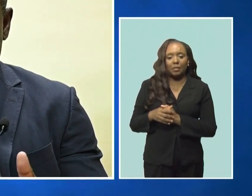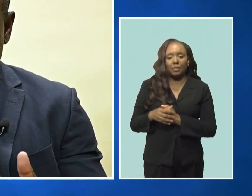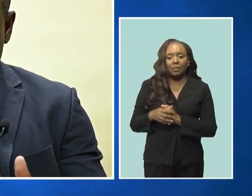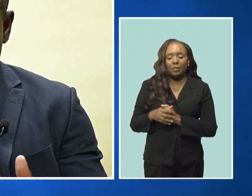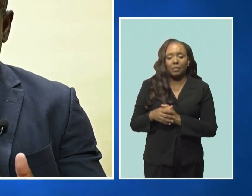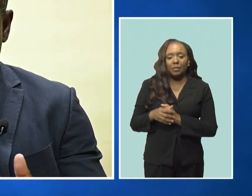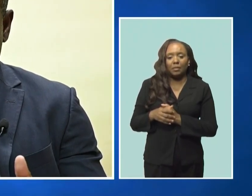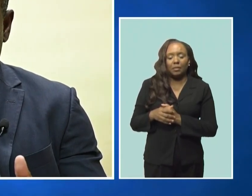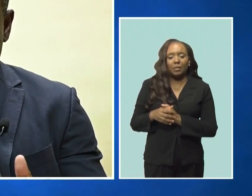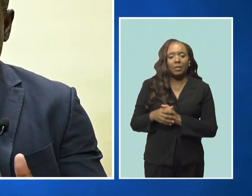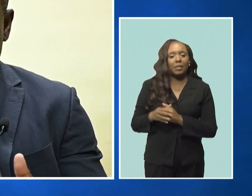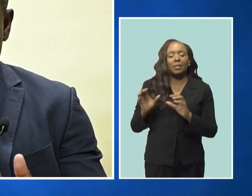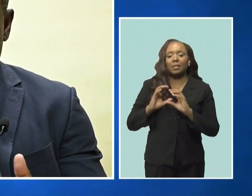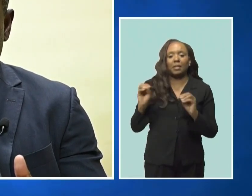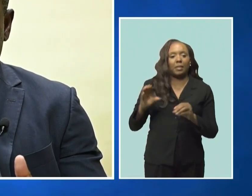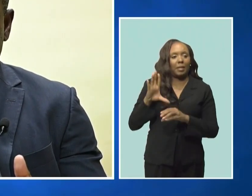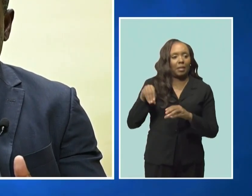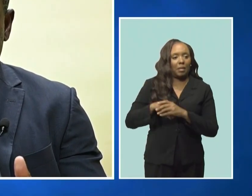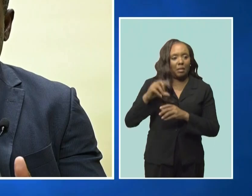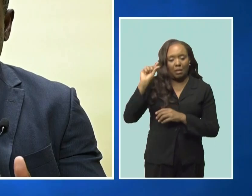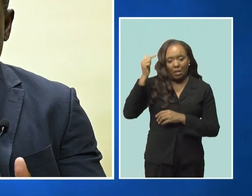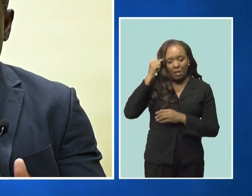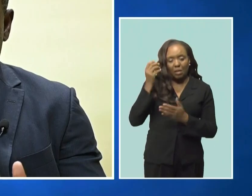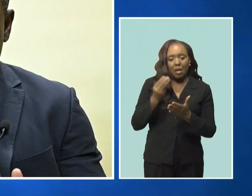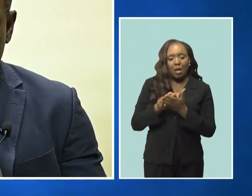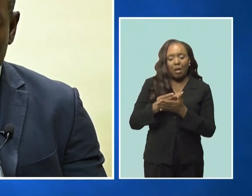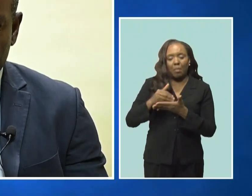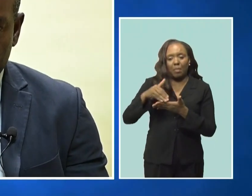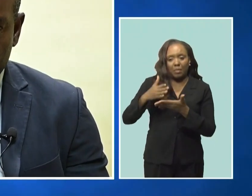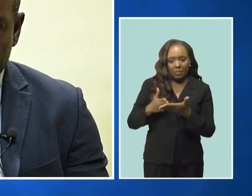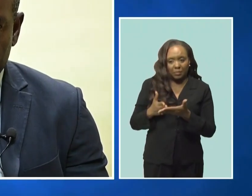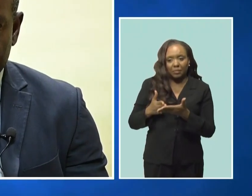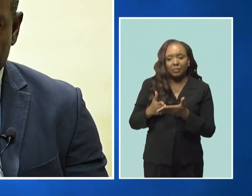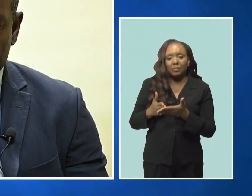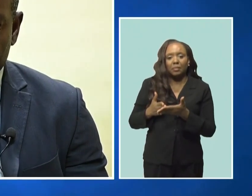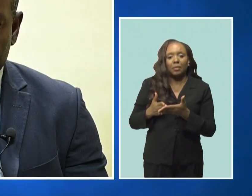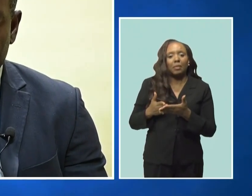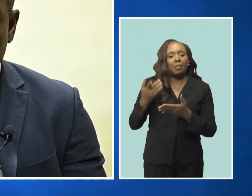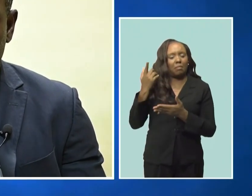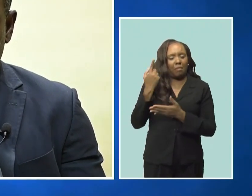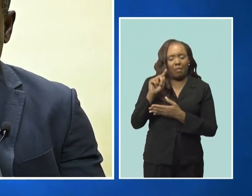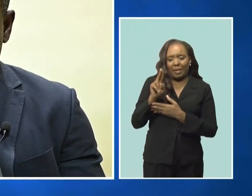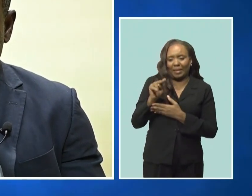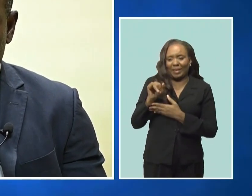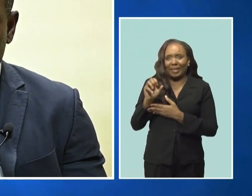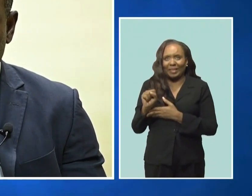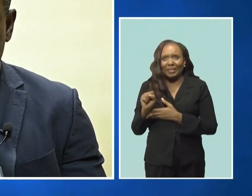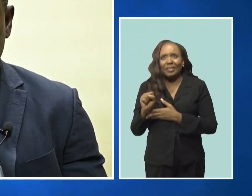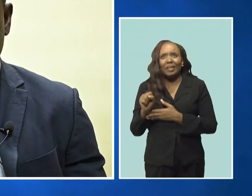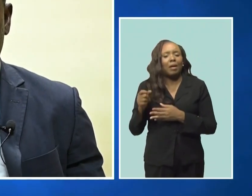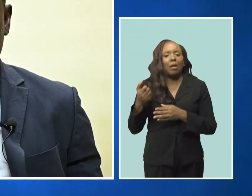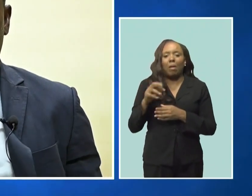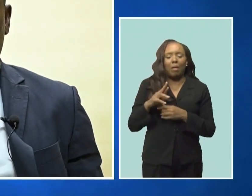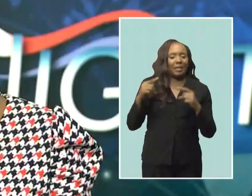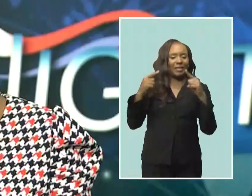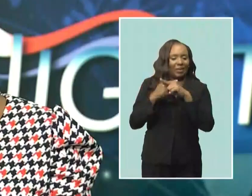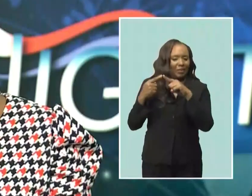nothing in the budget of government that has a material impact on the national insurance and vice